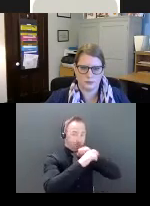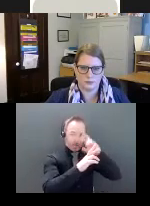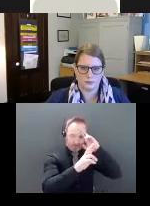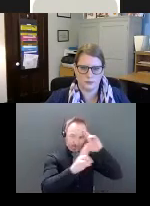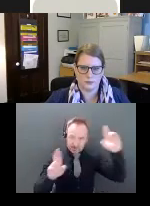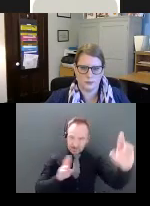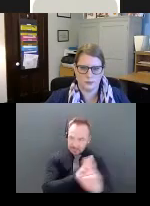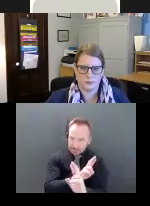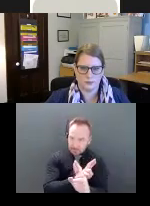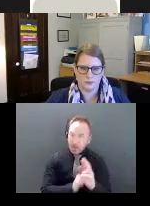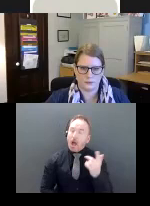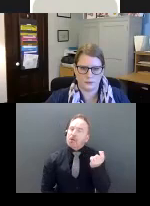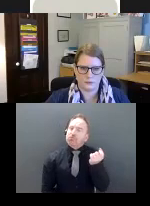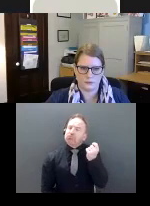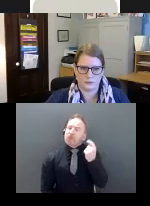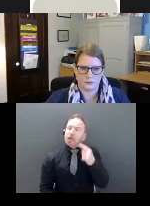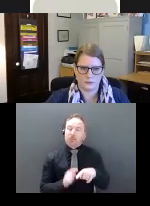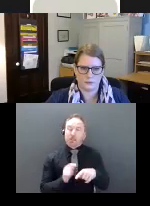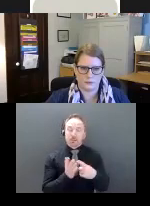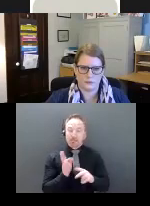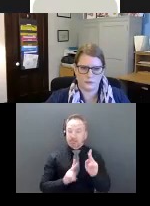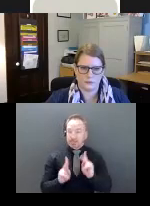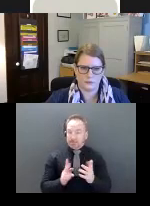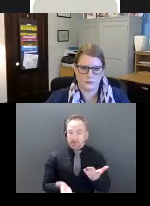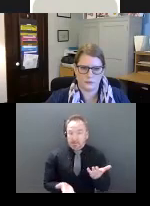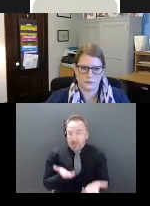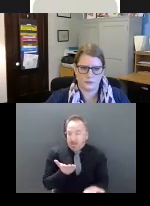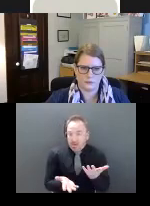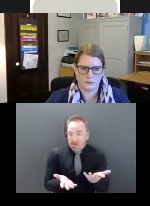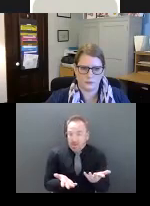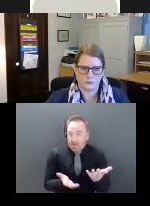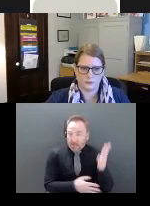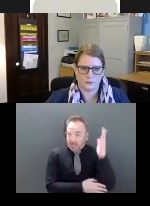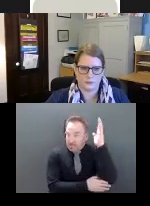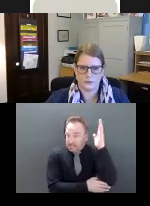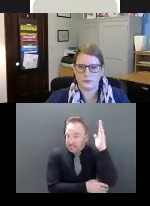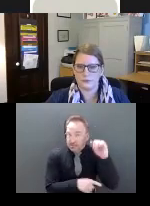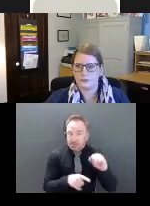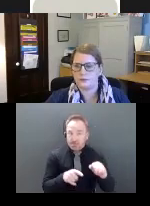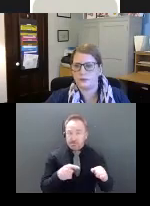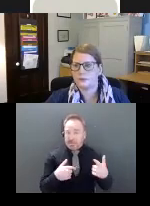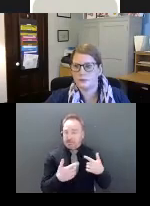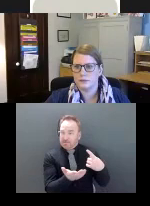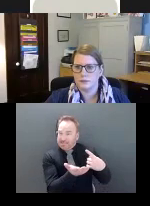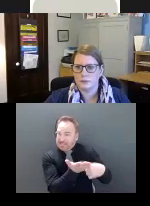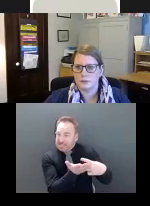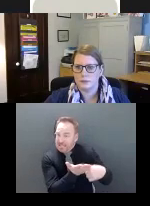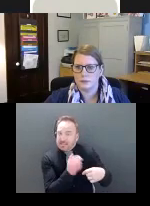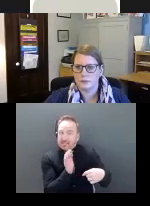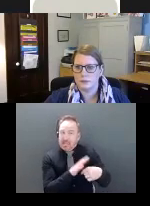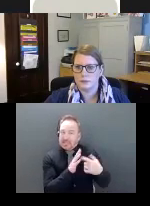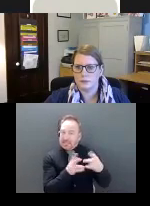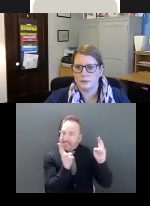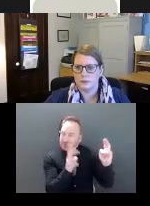understand there are circumstances that people may want to address in the presentation. We just ask that you ask questions more